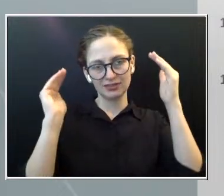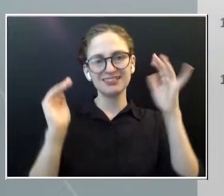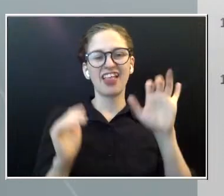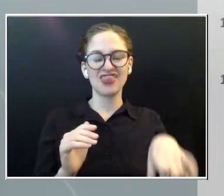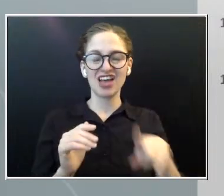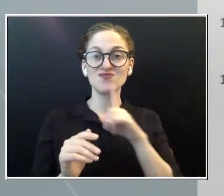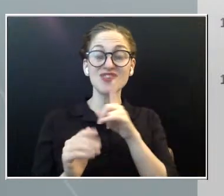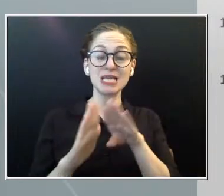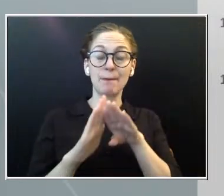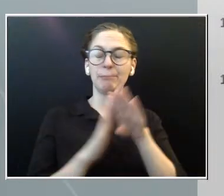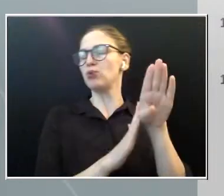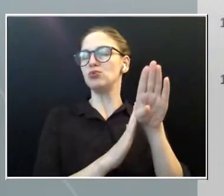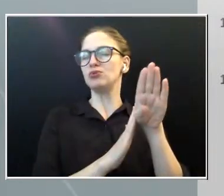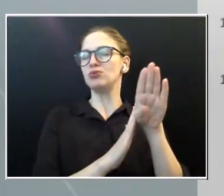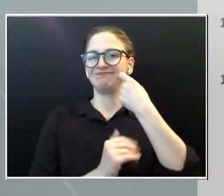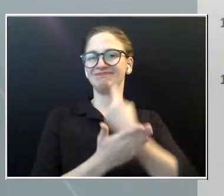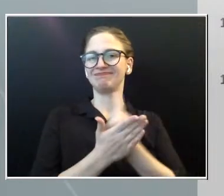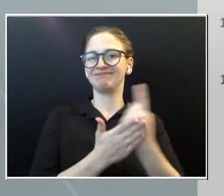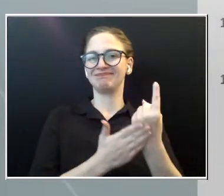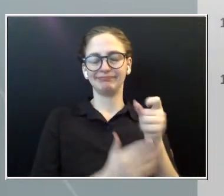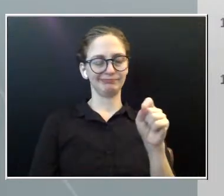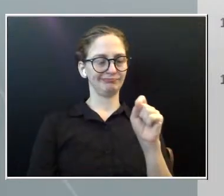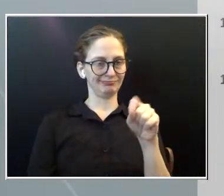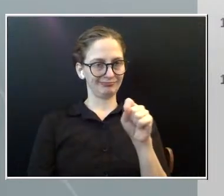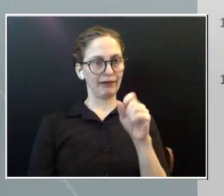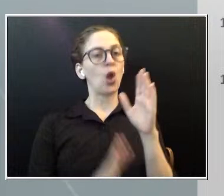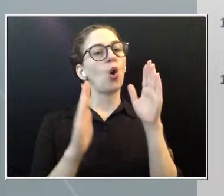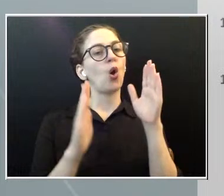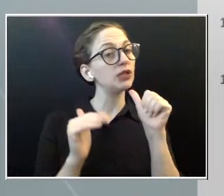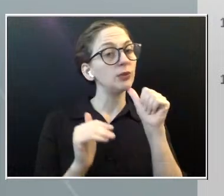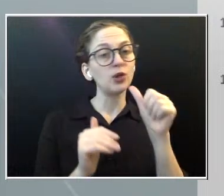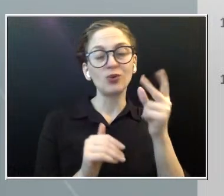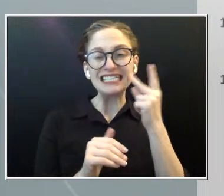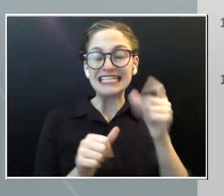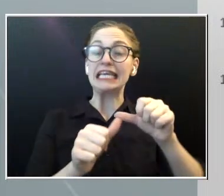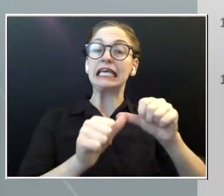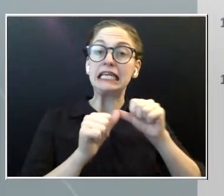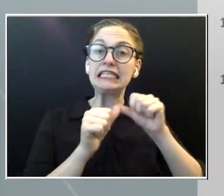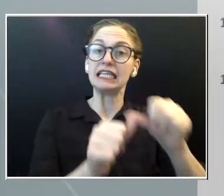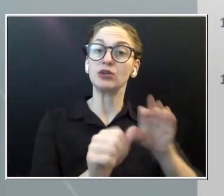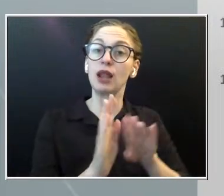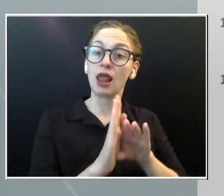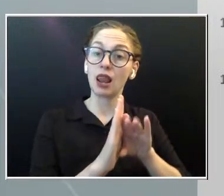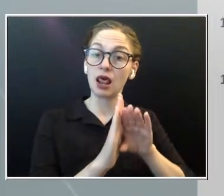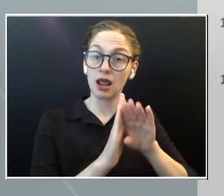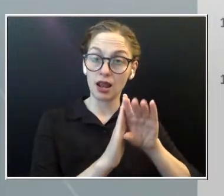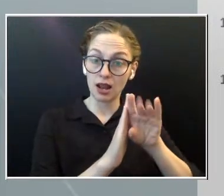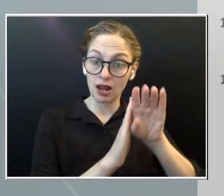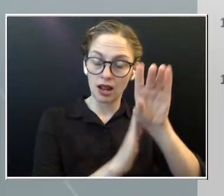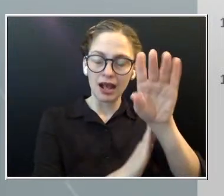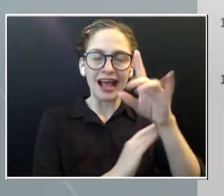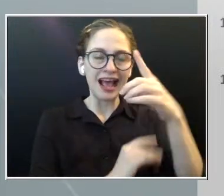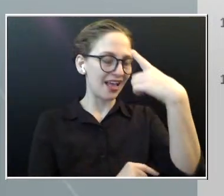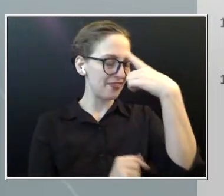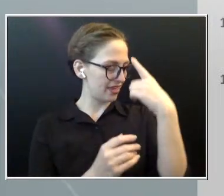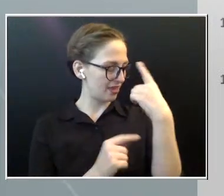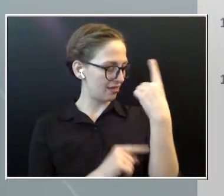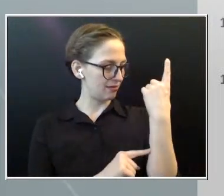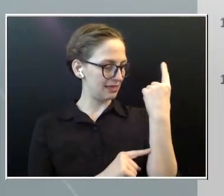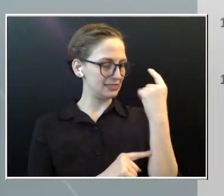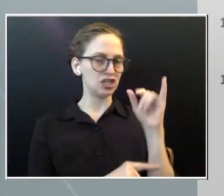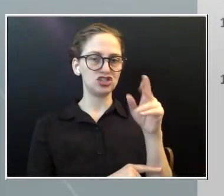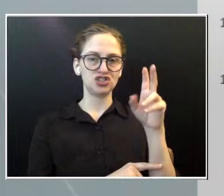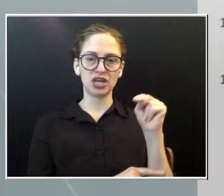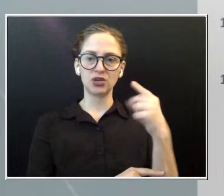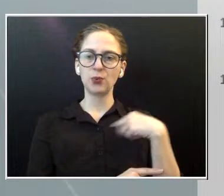this isn't an increasing trend. I believe we had 50, almost 60 last January. So we are getting to that time point